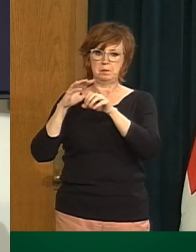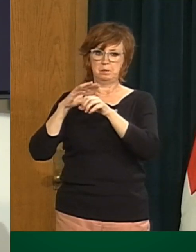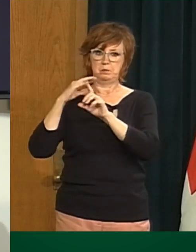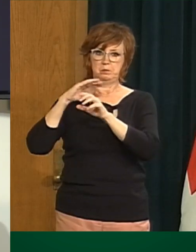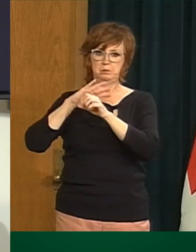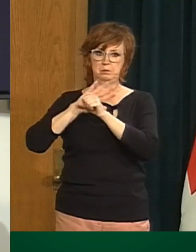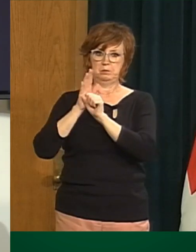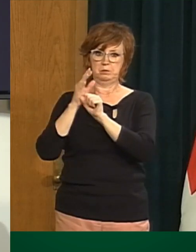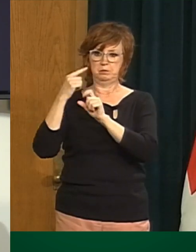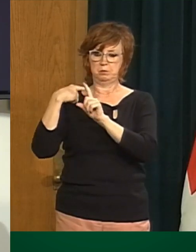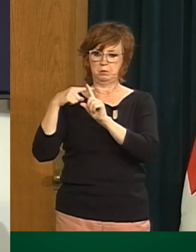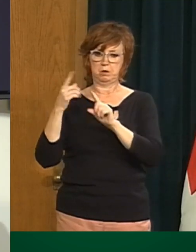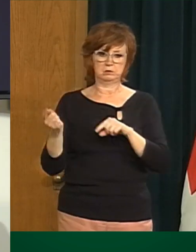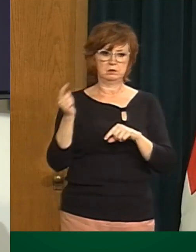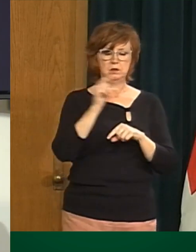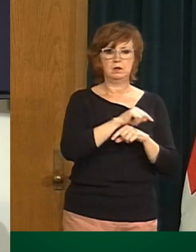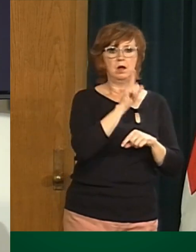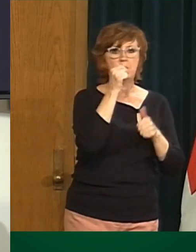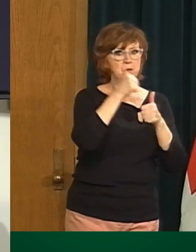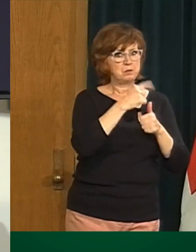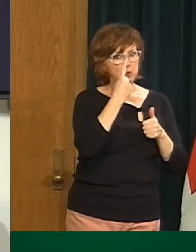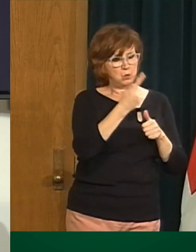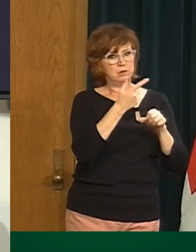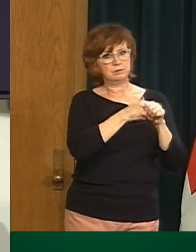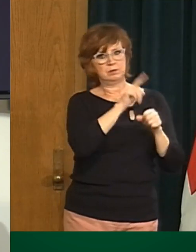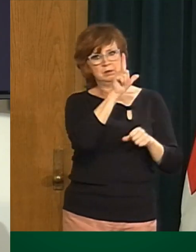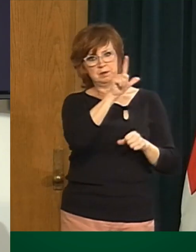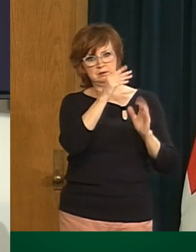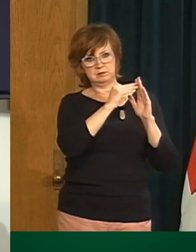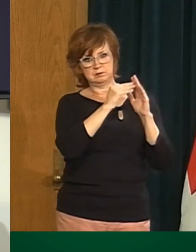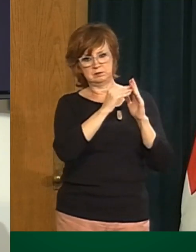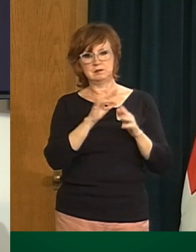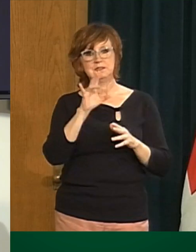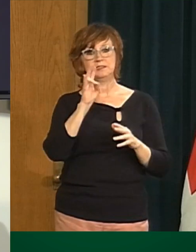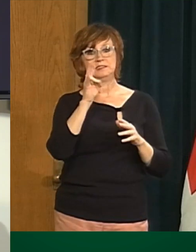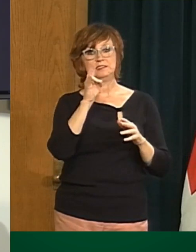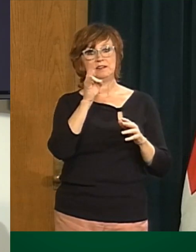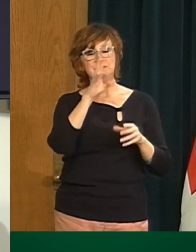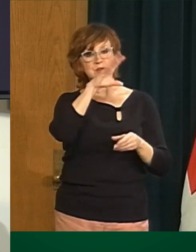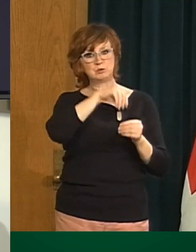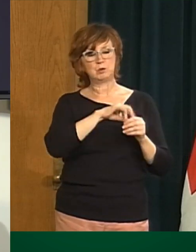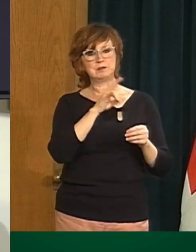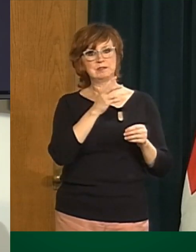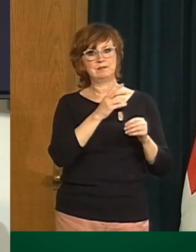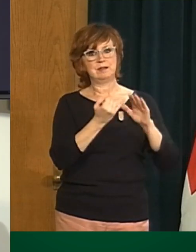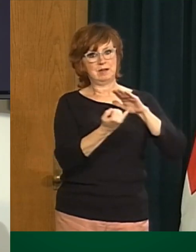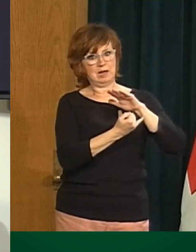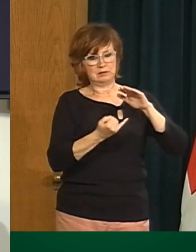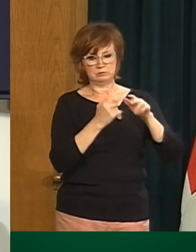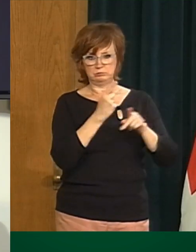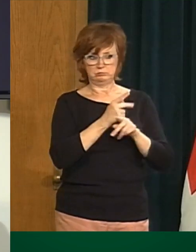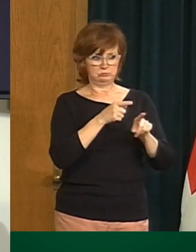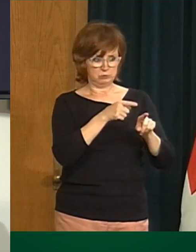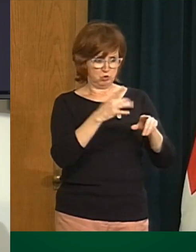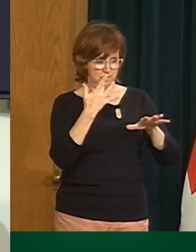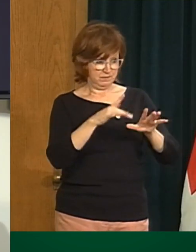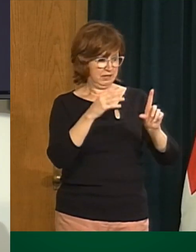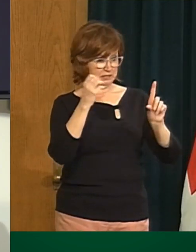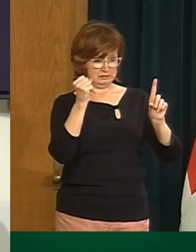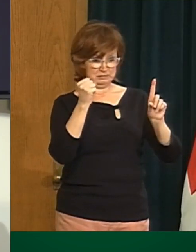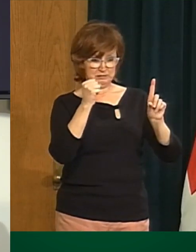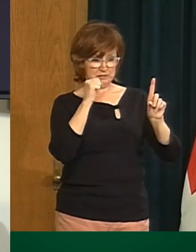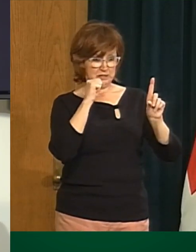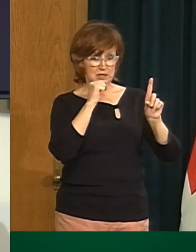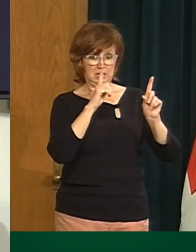related to the Loche. It's important to note that 7 patients are currently under isolation, never came in close contact with the positive